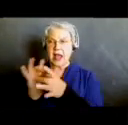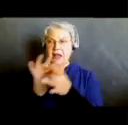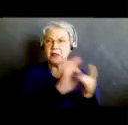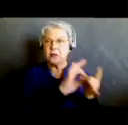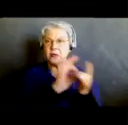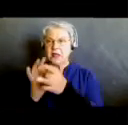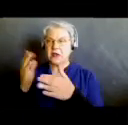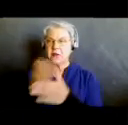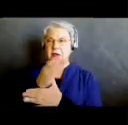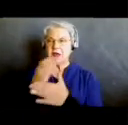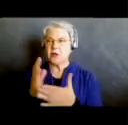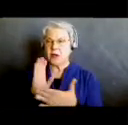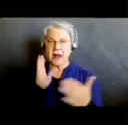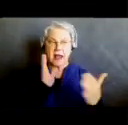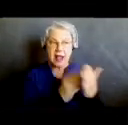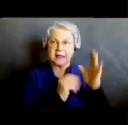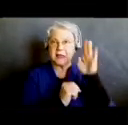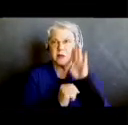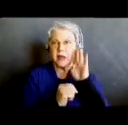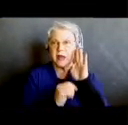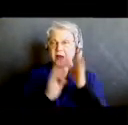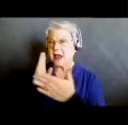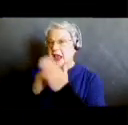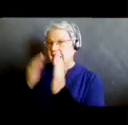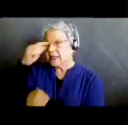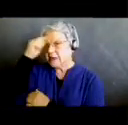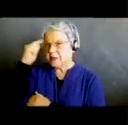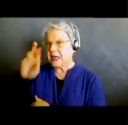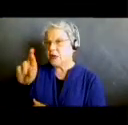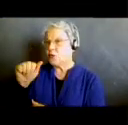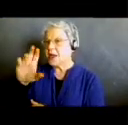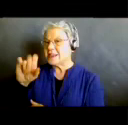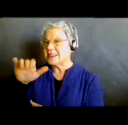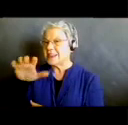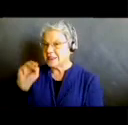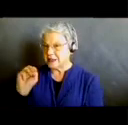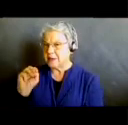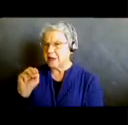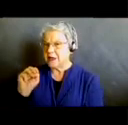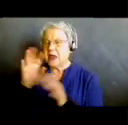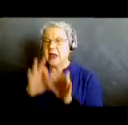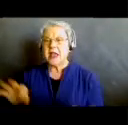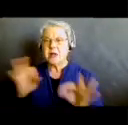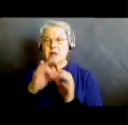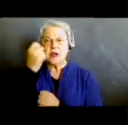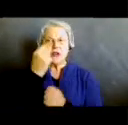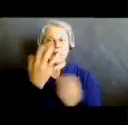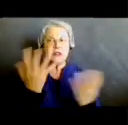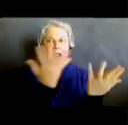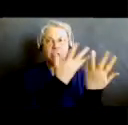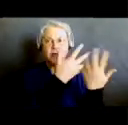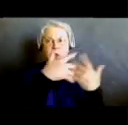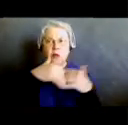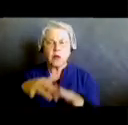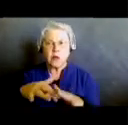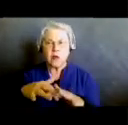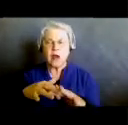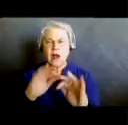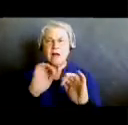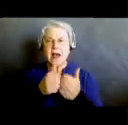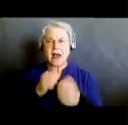anti-Black and anti-brown racism is important for understanding the interregional and transnational scope of